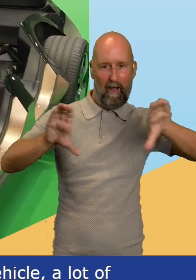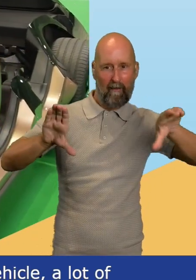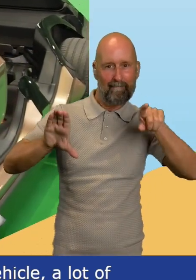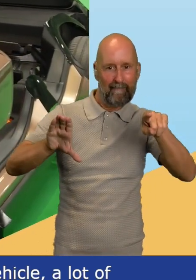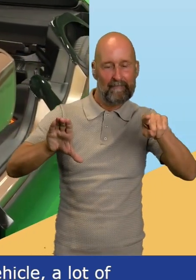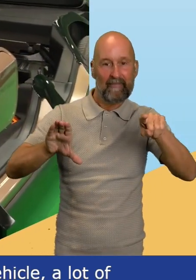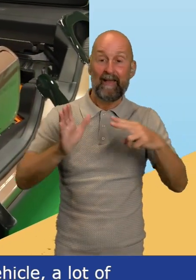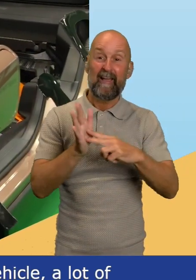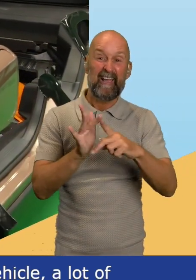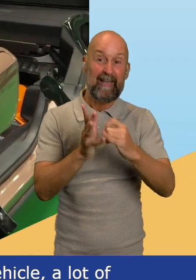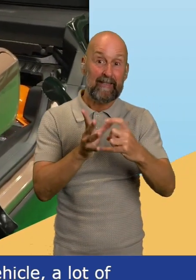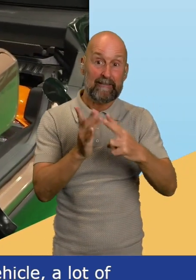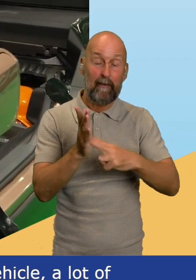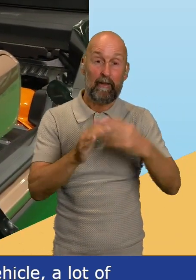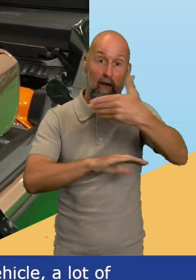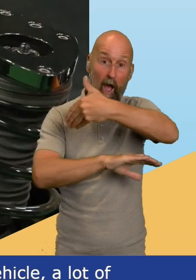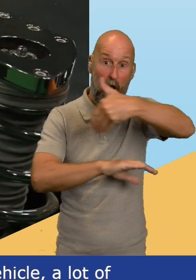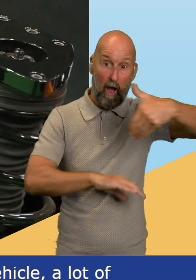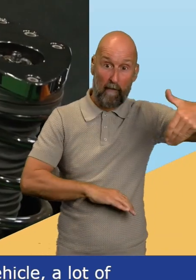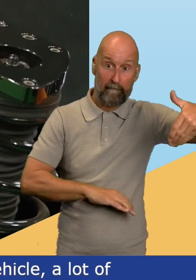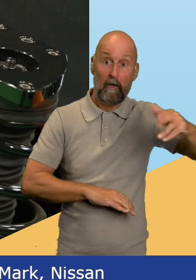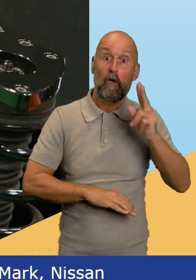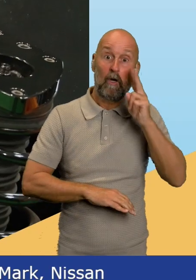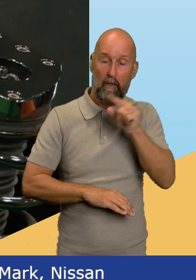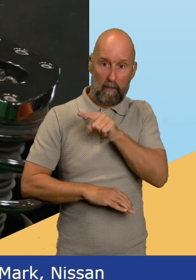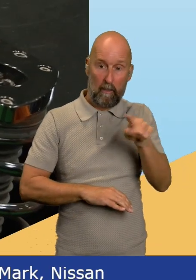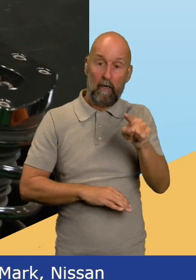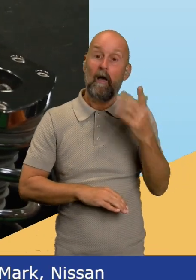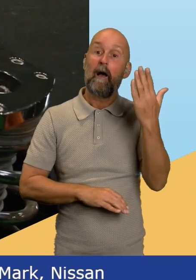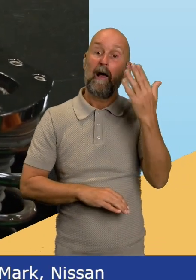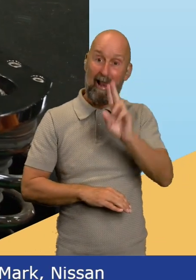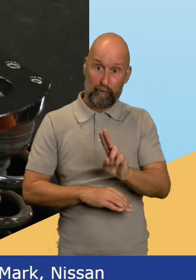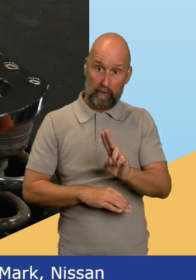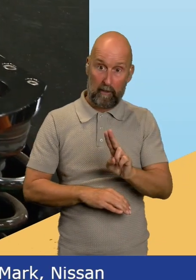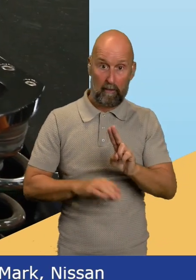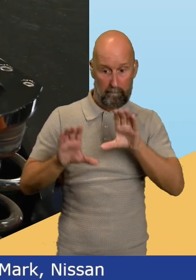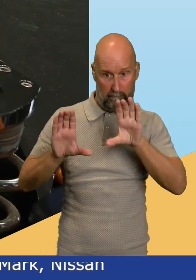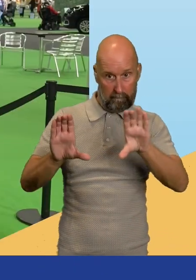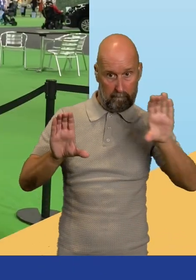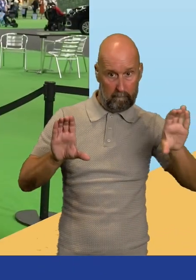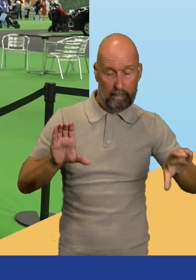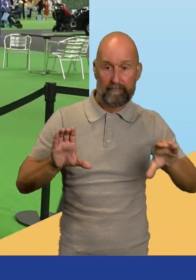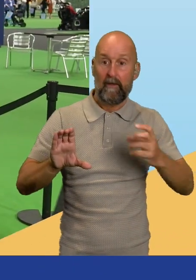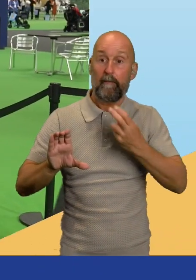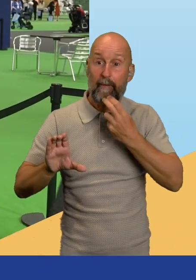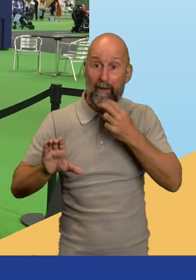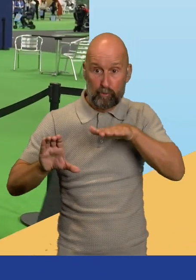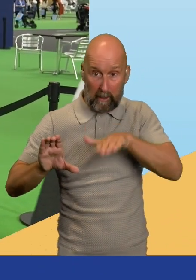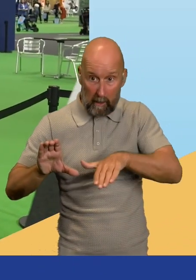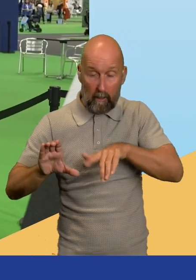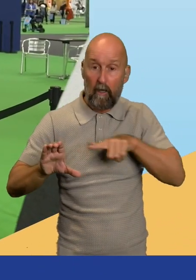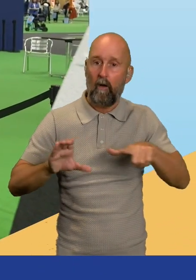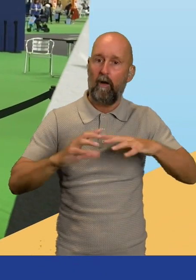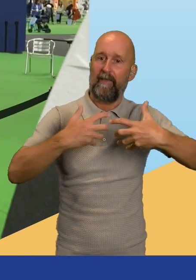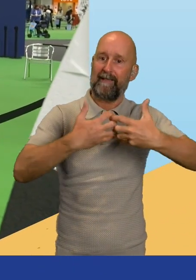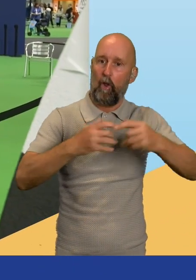a Nissan that's been cut in half, so you can see how an electric vehicle is put together and where the battery is and how the vehicle technically works.